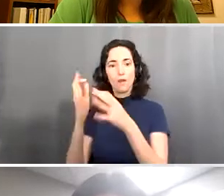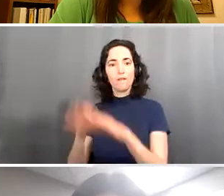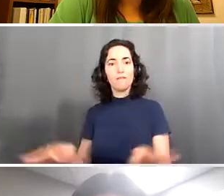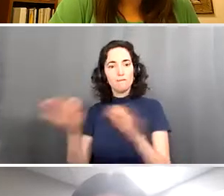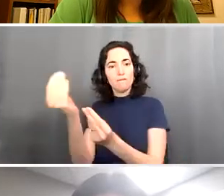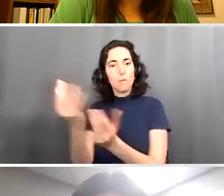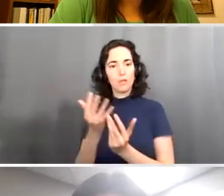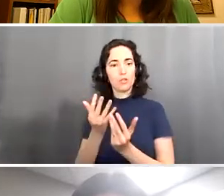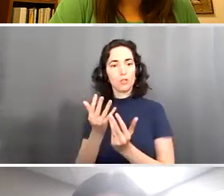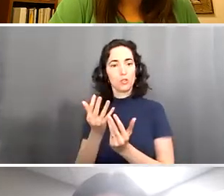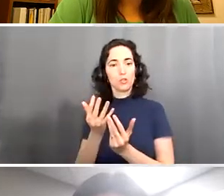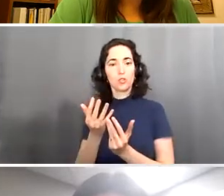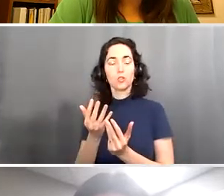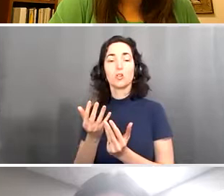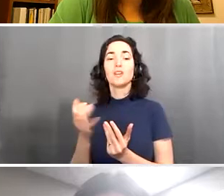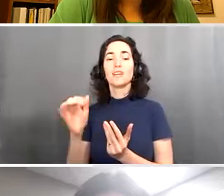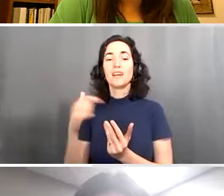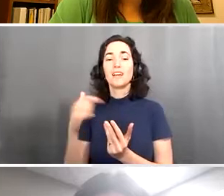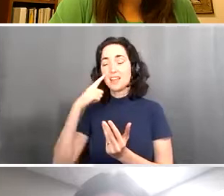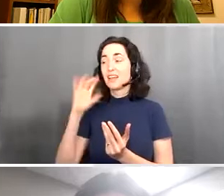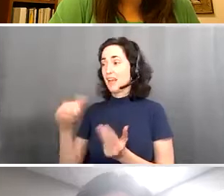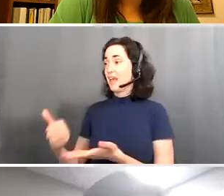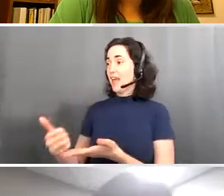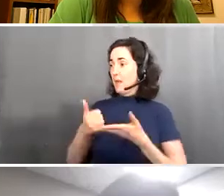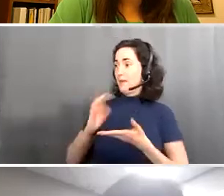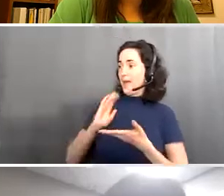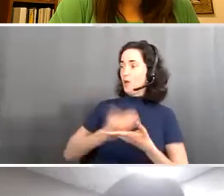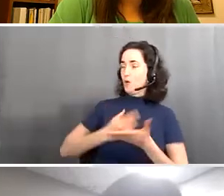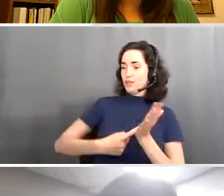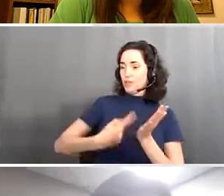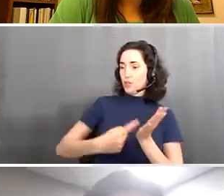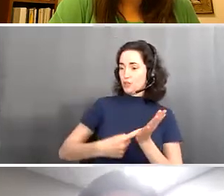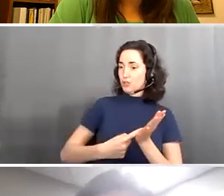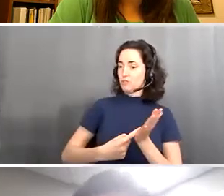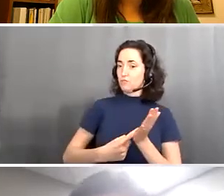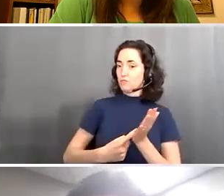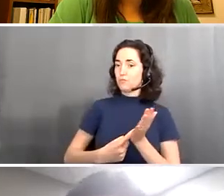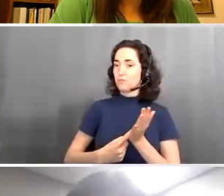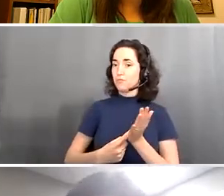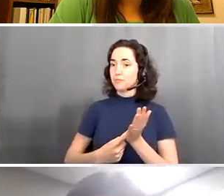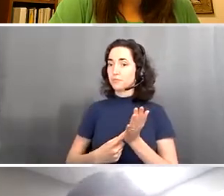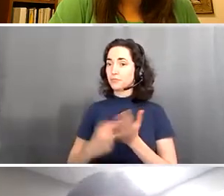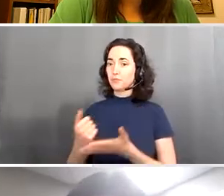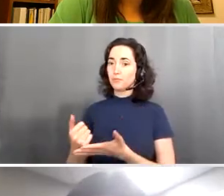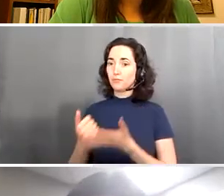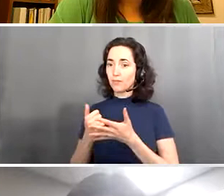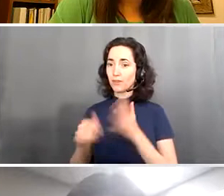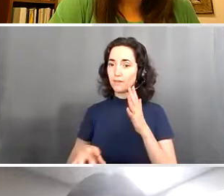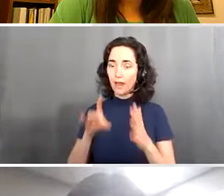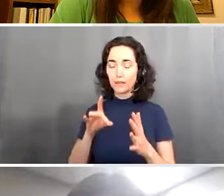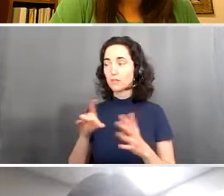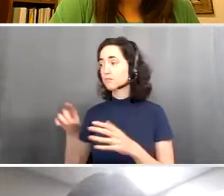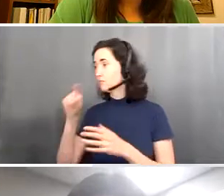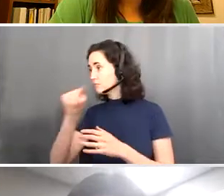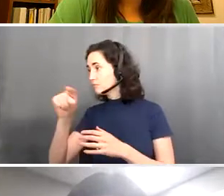certainly enlighten, I think, the topic that we're talking about and really get to the crux of whether or not providers, by and large,